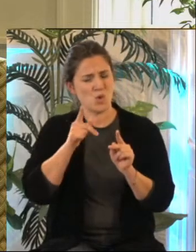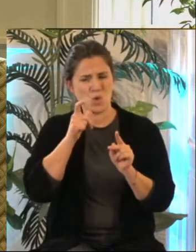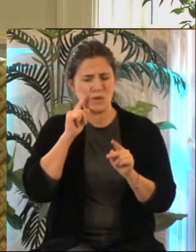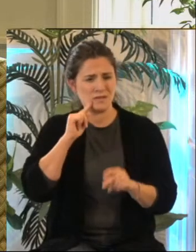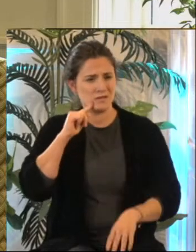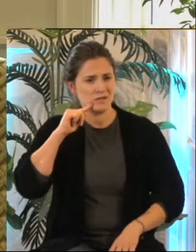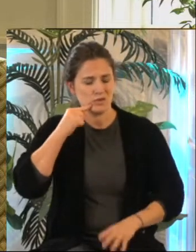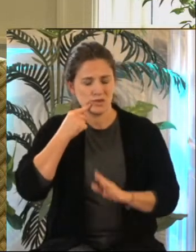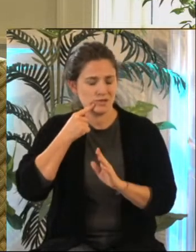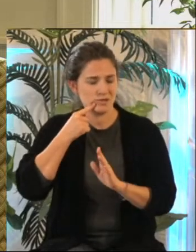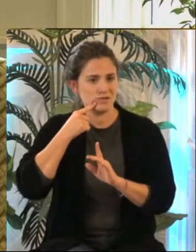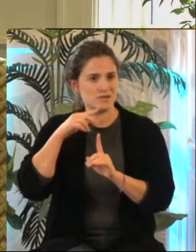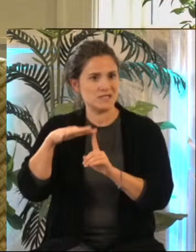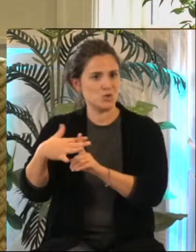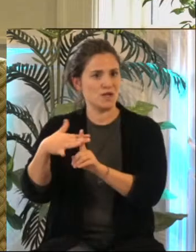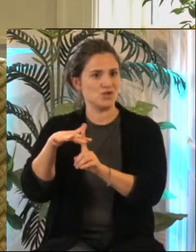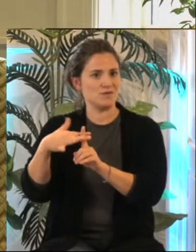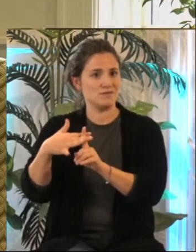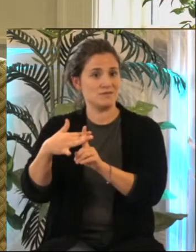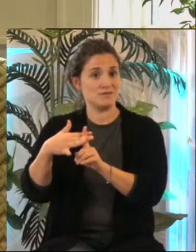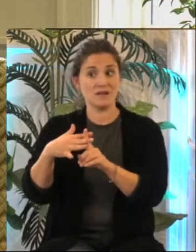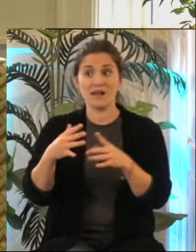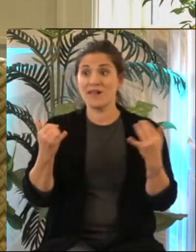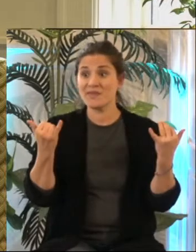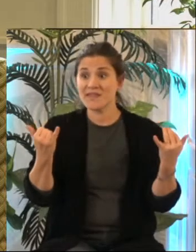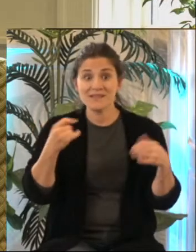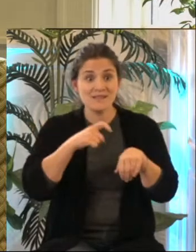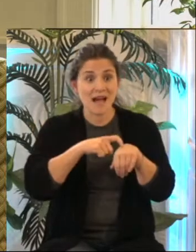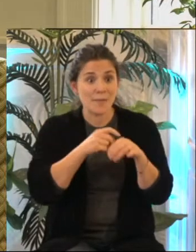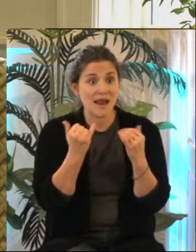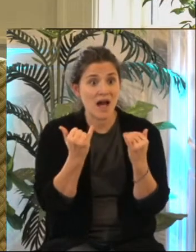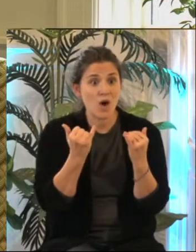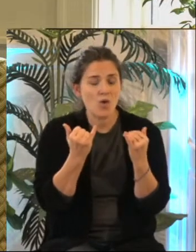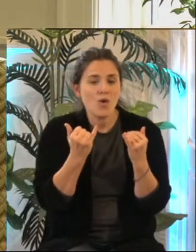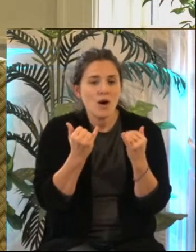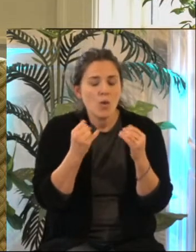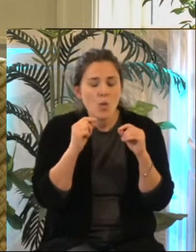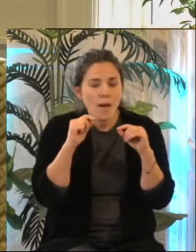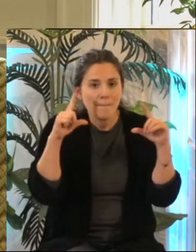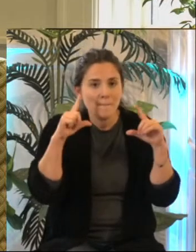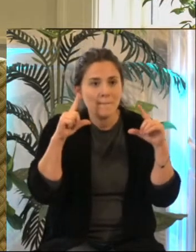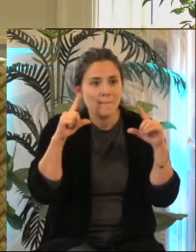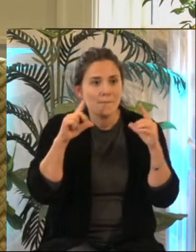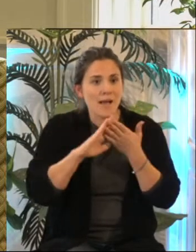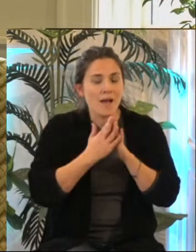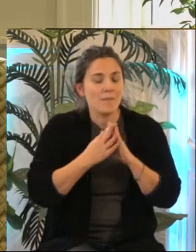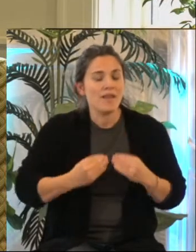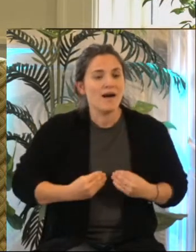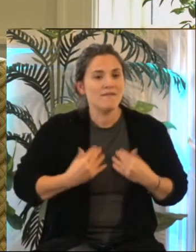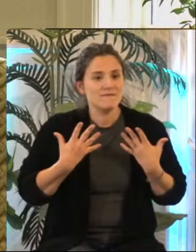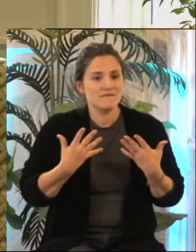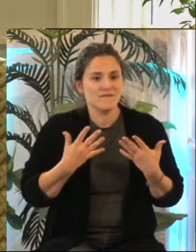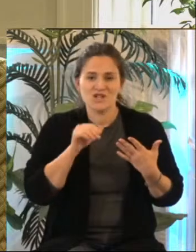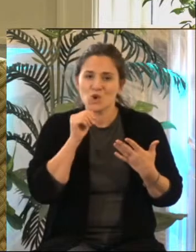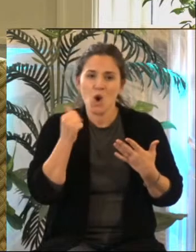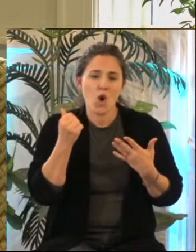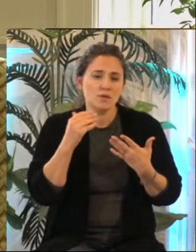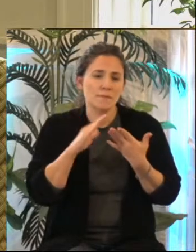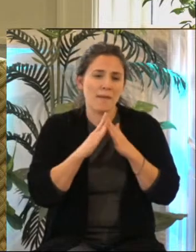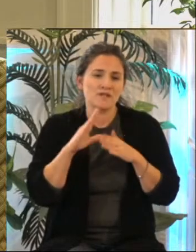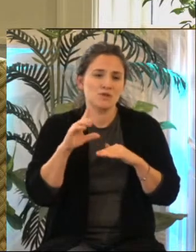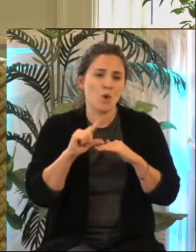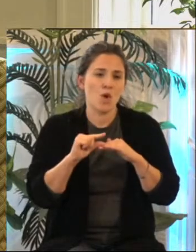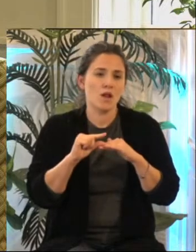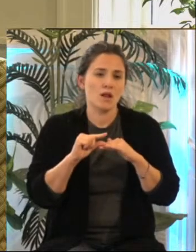time to come alive, not a time to shrink down and become small. Using dance and music has